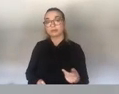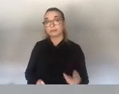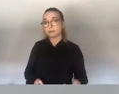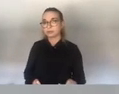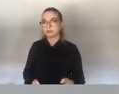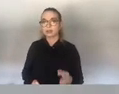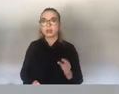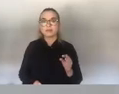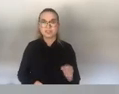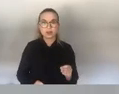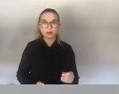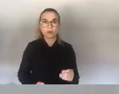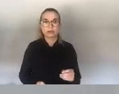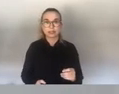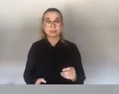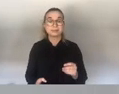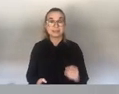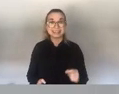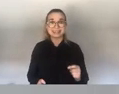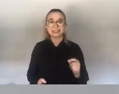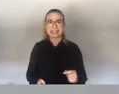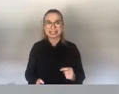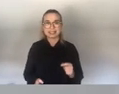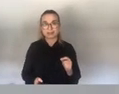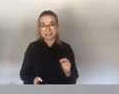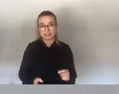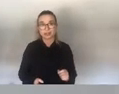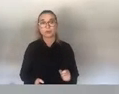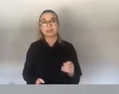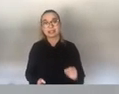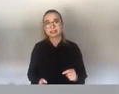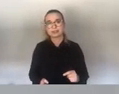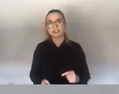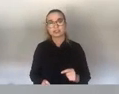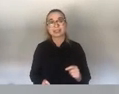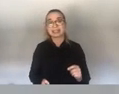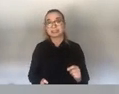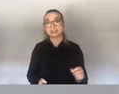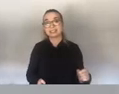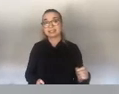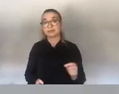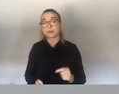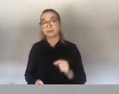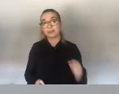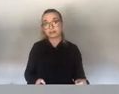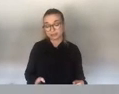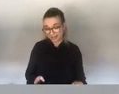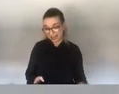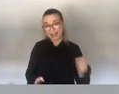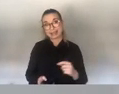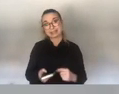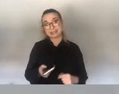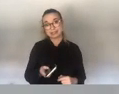treatment of phobias, VR Core is able to meet these key criteria with an intervention tailored to the needs of both